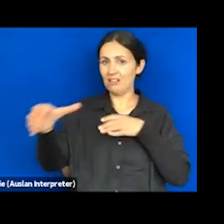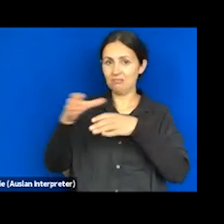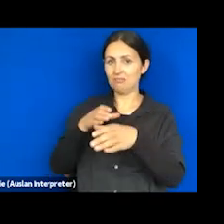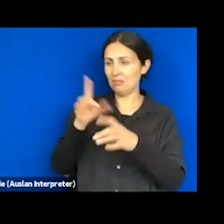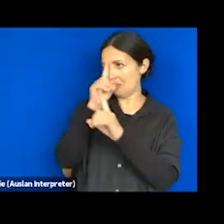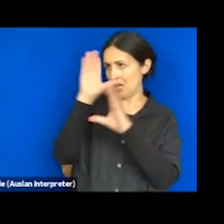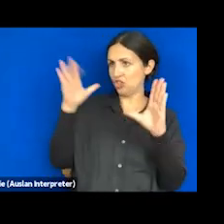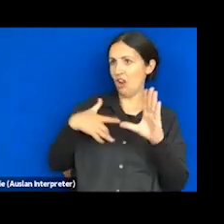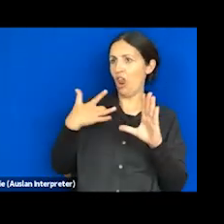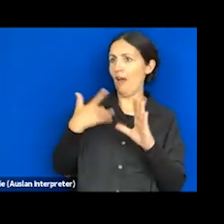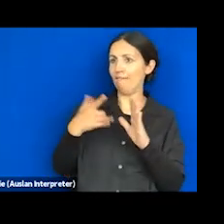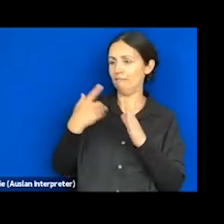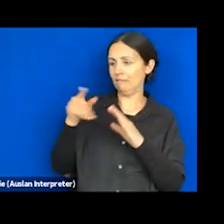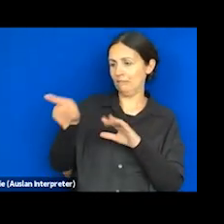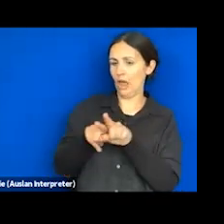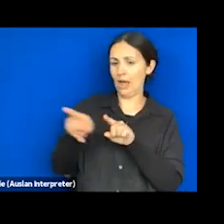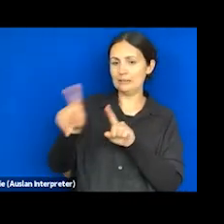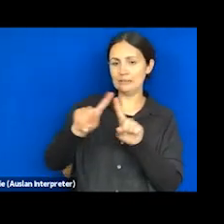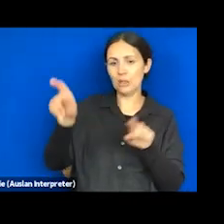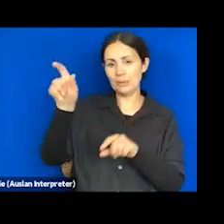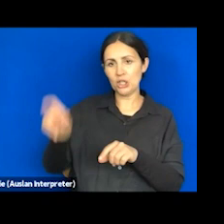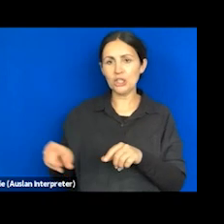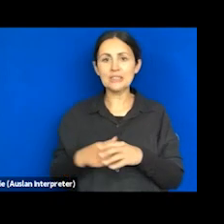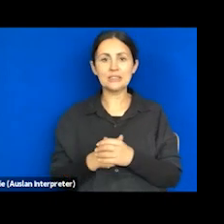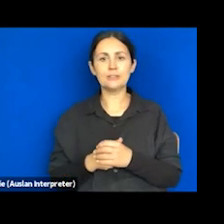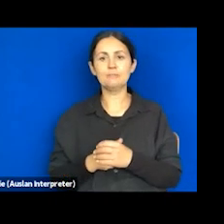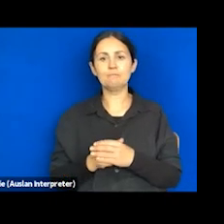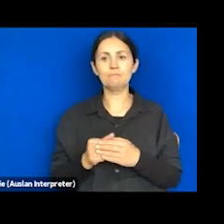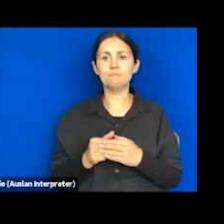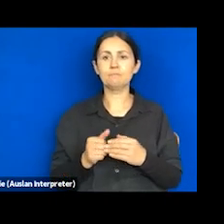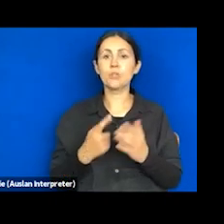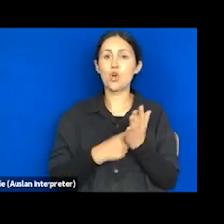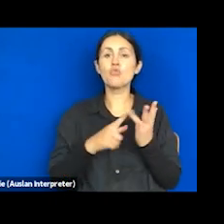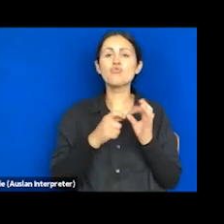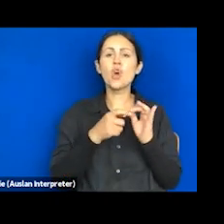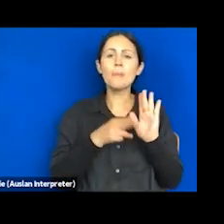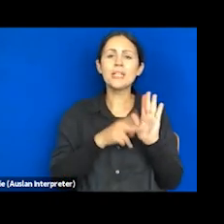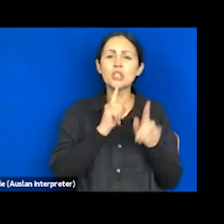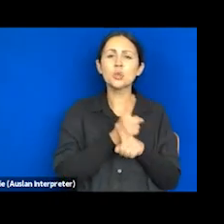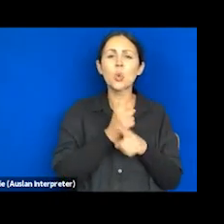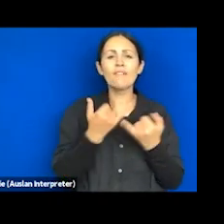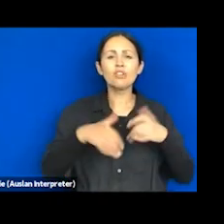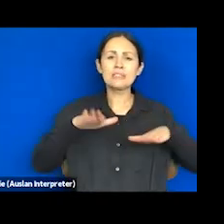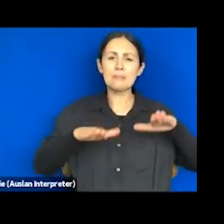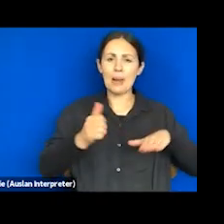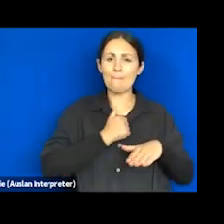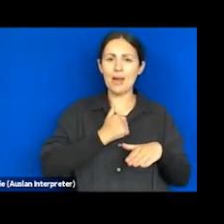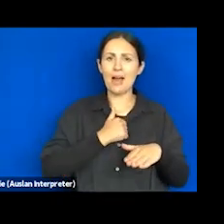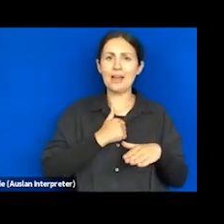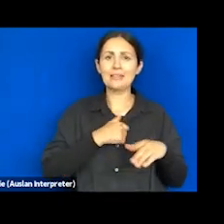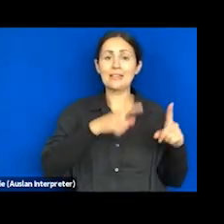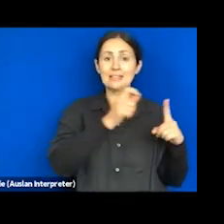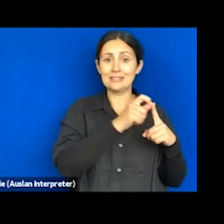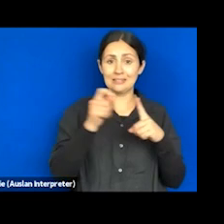And you'll see, and probably already sort of caught on from Robin's talk, that psychedelic psychotherapy